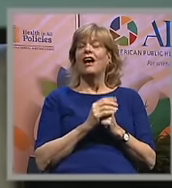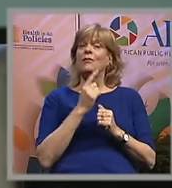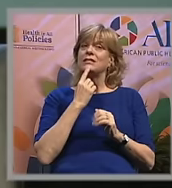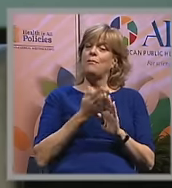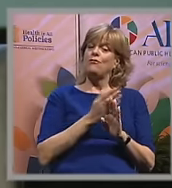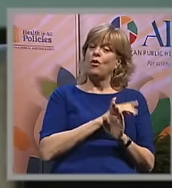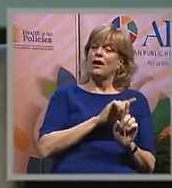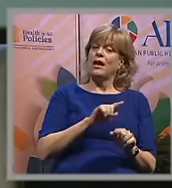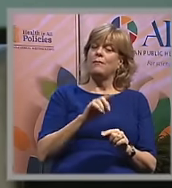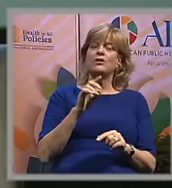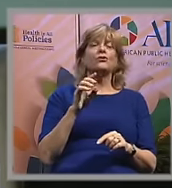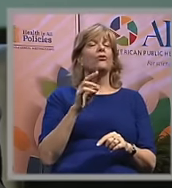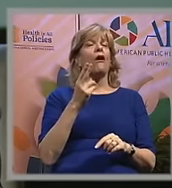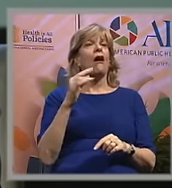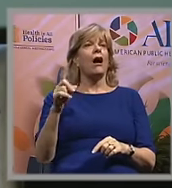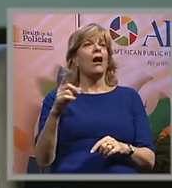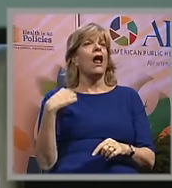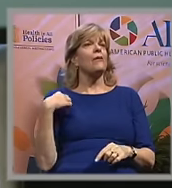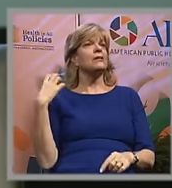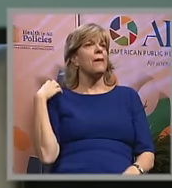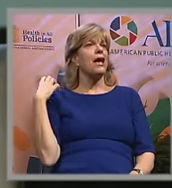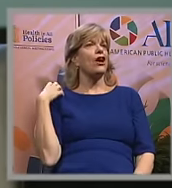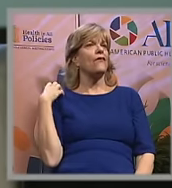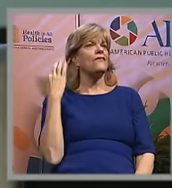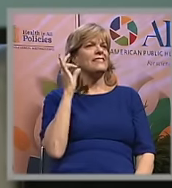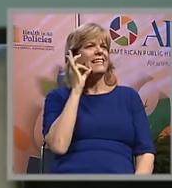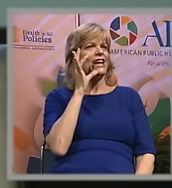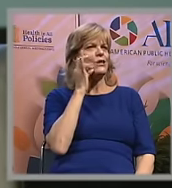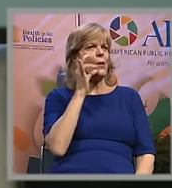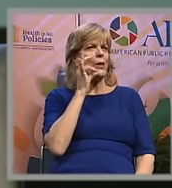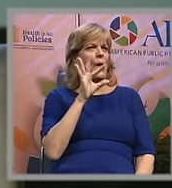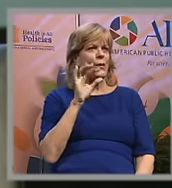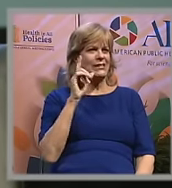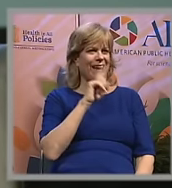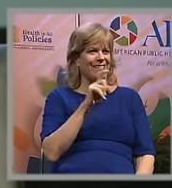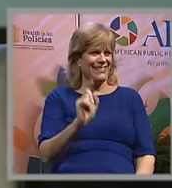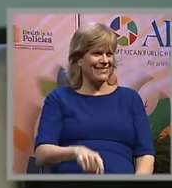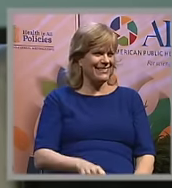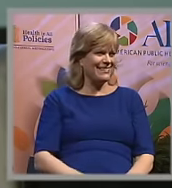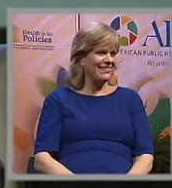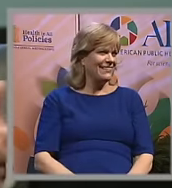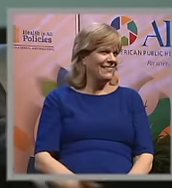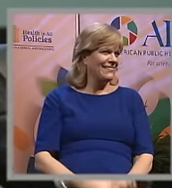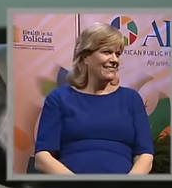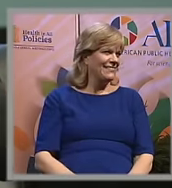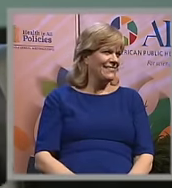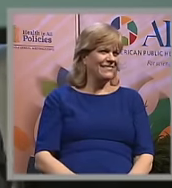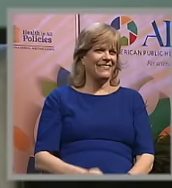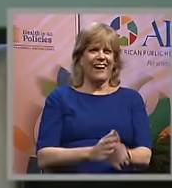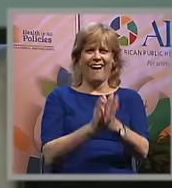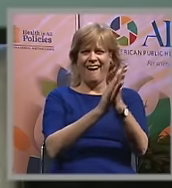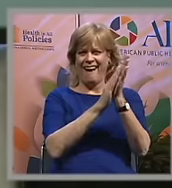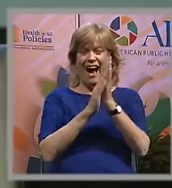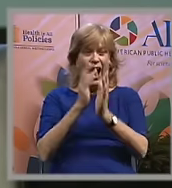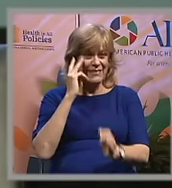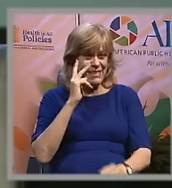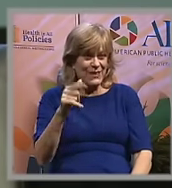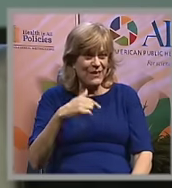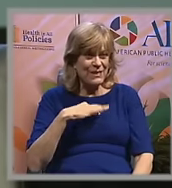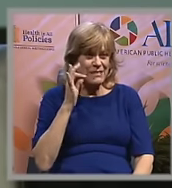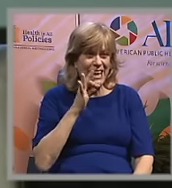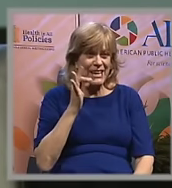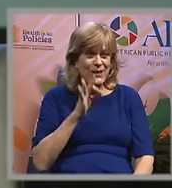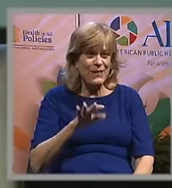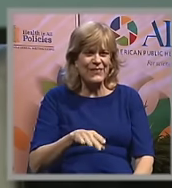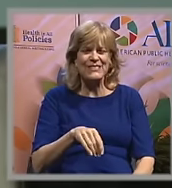came to HUD, I was a mayor. I was the mayor of San Antonio, Texas. Hopefully some of y'all, I see we have some San Antonians in the house.